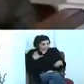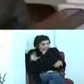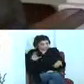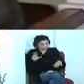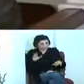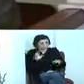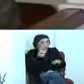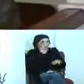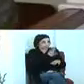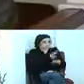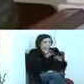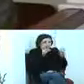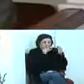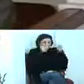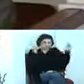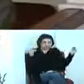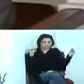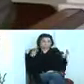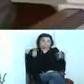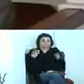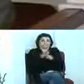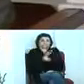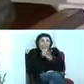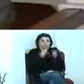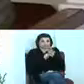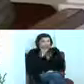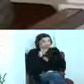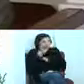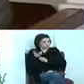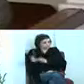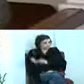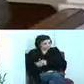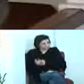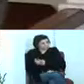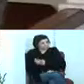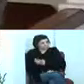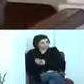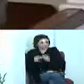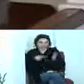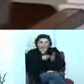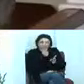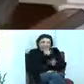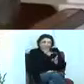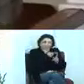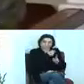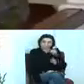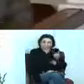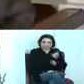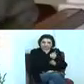invitation. You owe it to yourselves to accept this invitation.